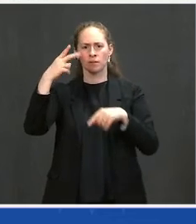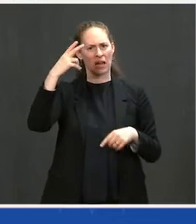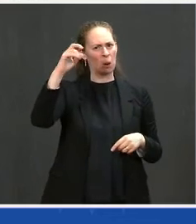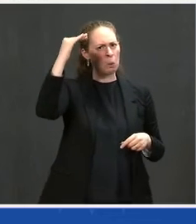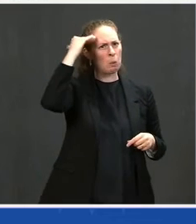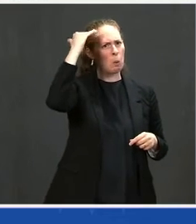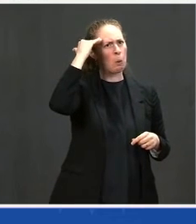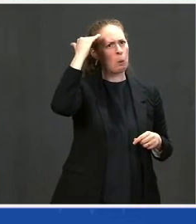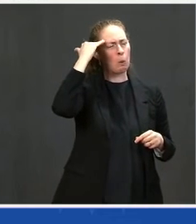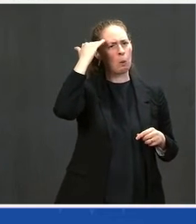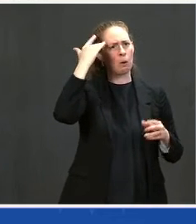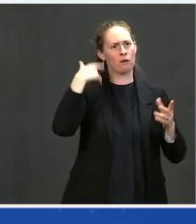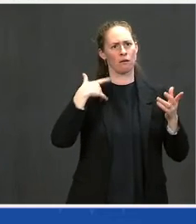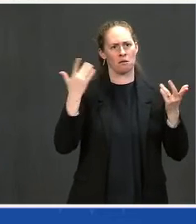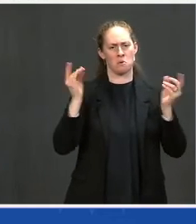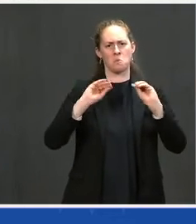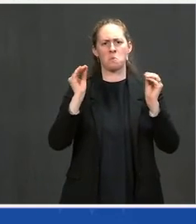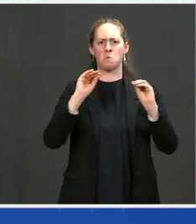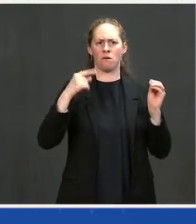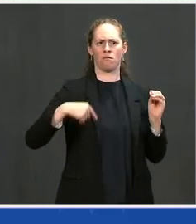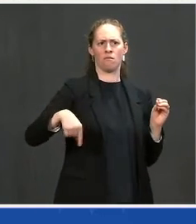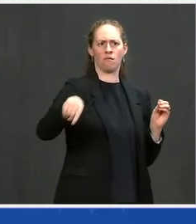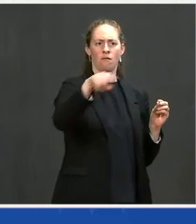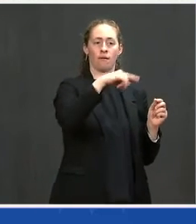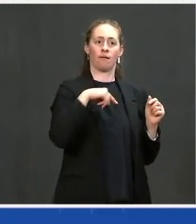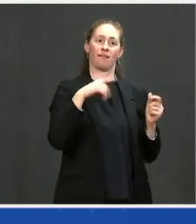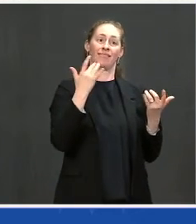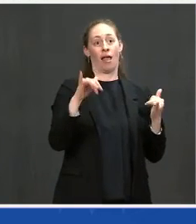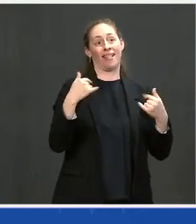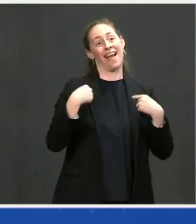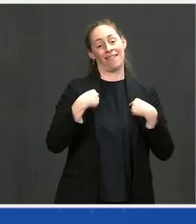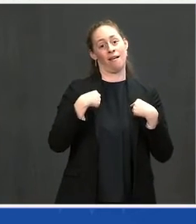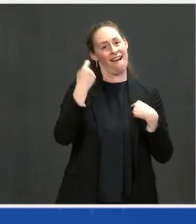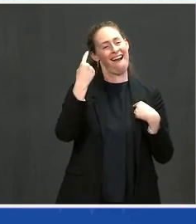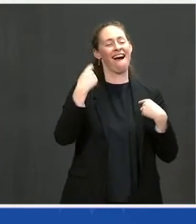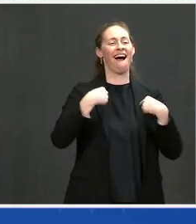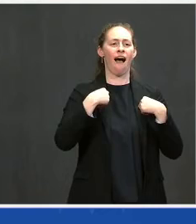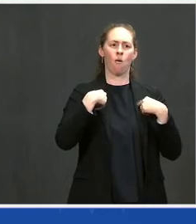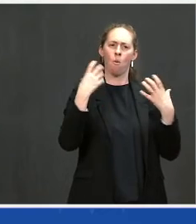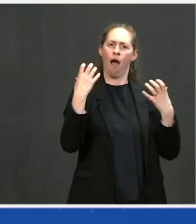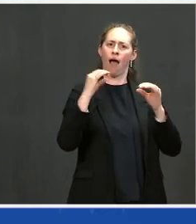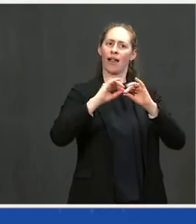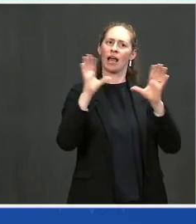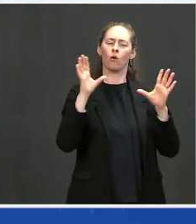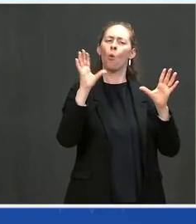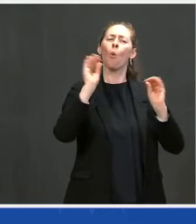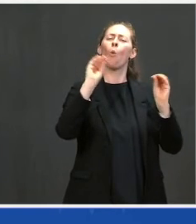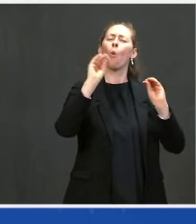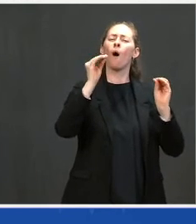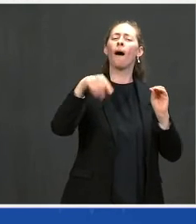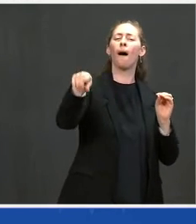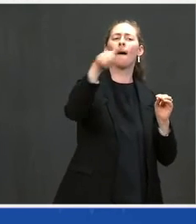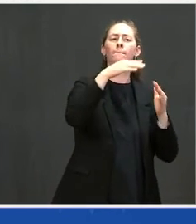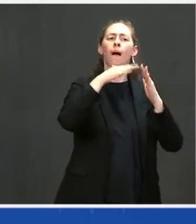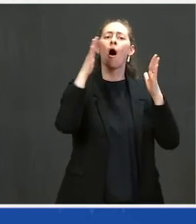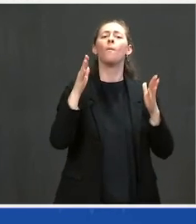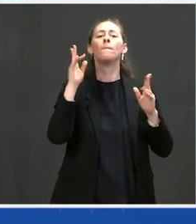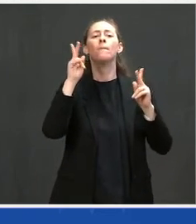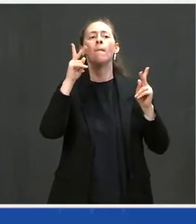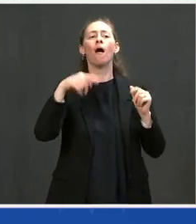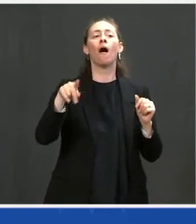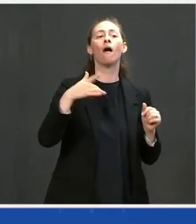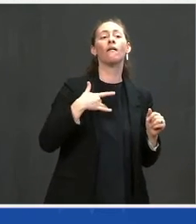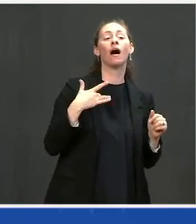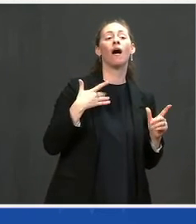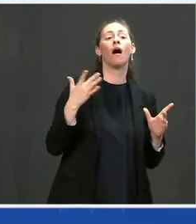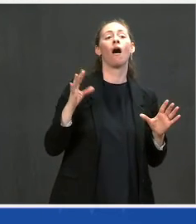least one did, but no American president ever backed down from speaking out of what's happening in the Uyghurs, what's